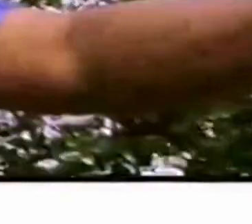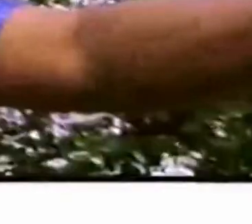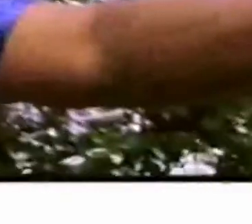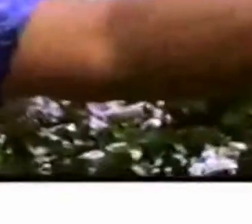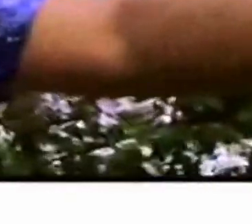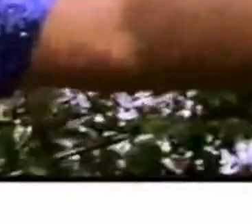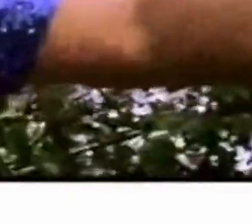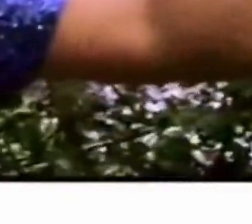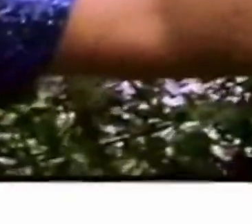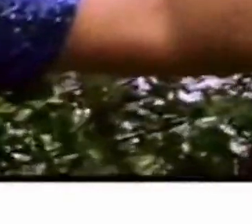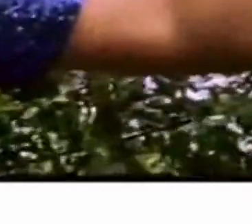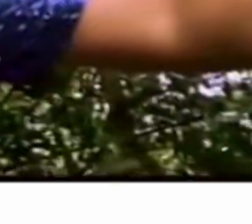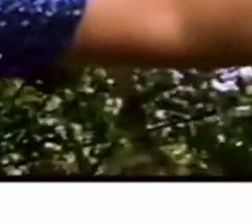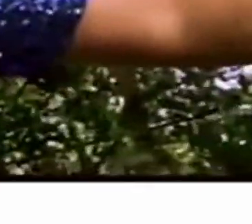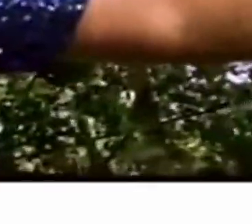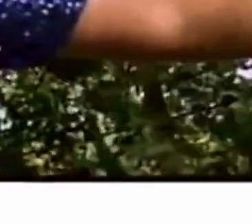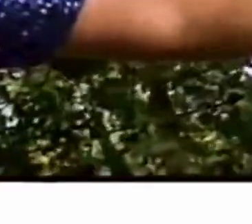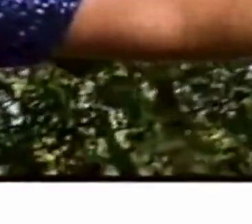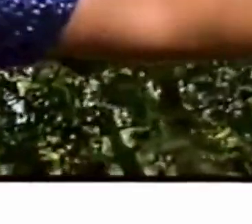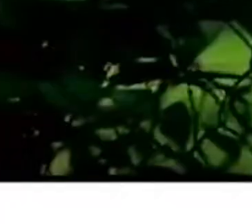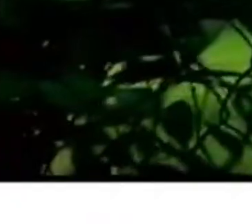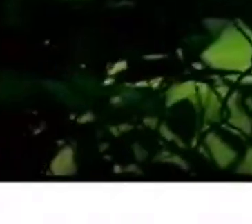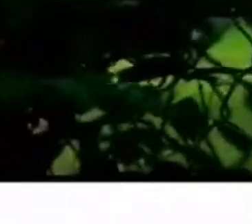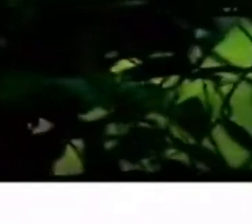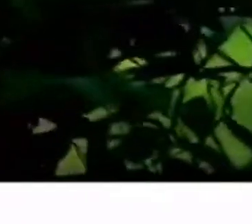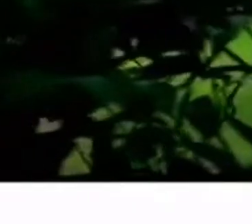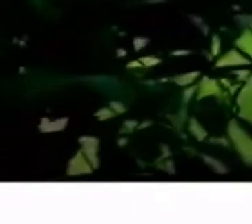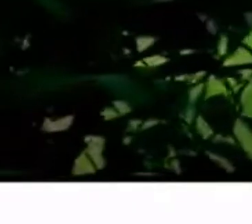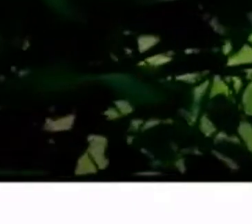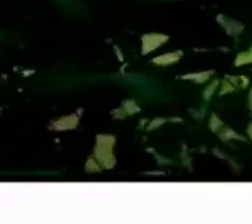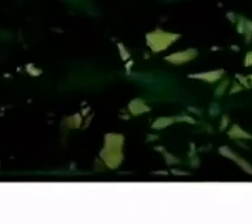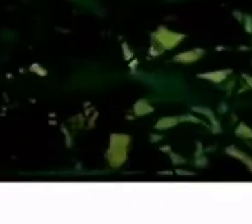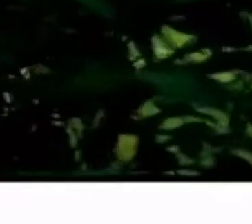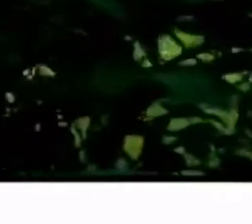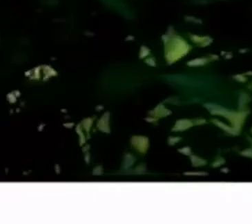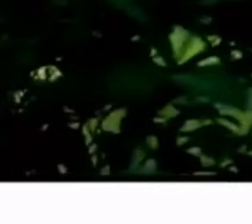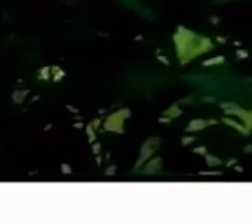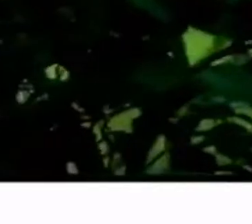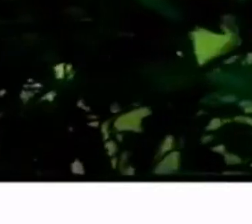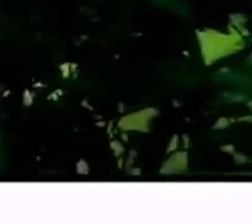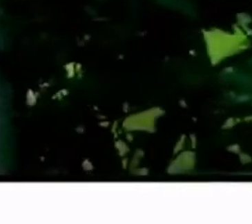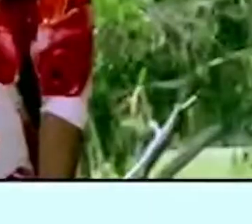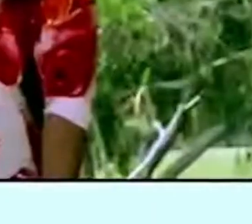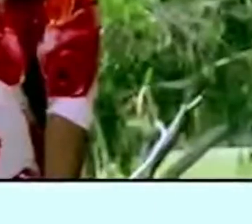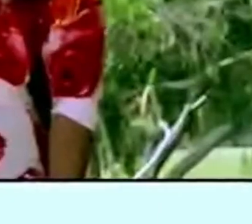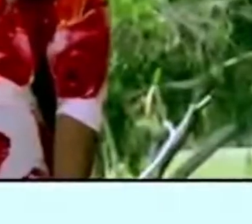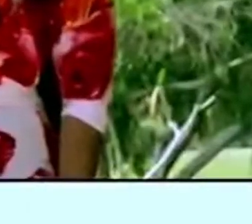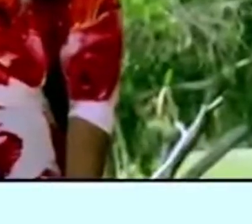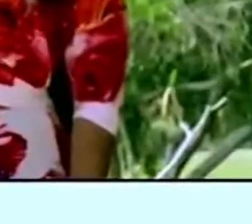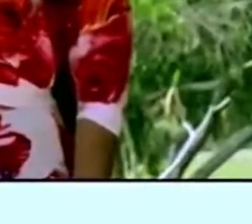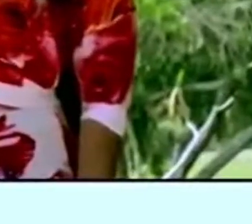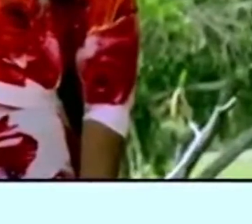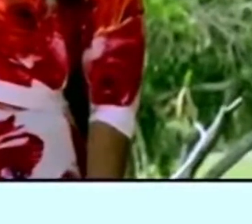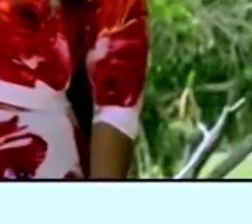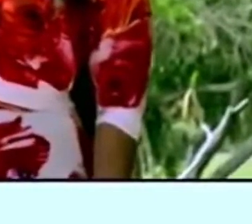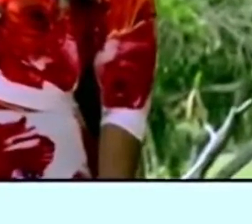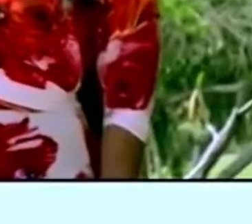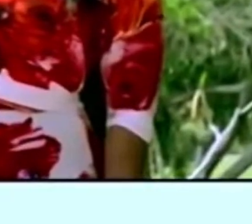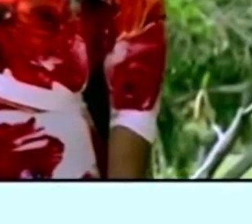touching every life. I worship you.